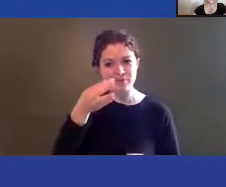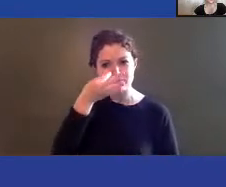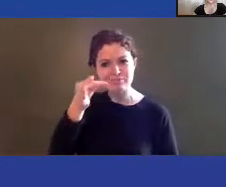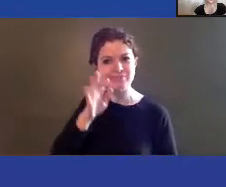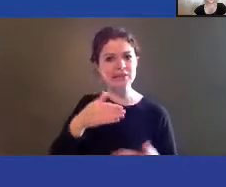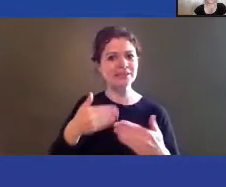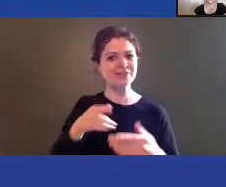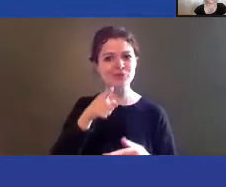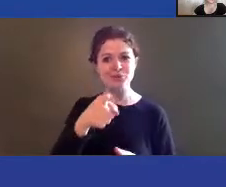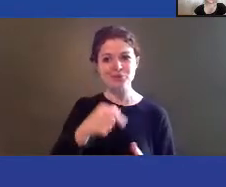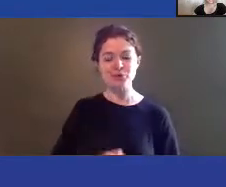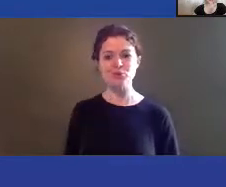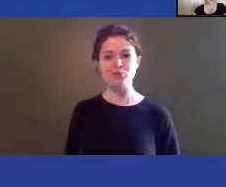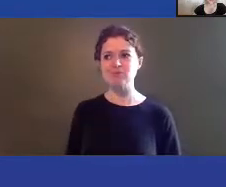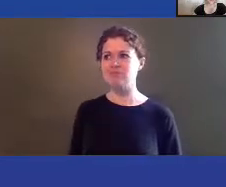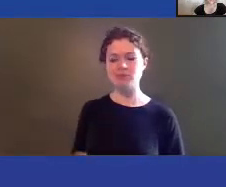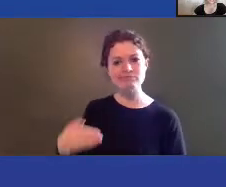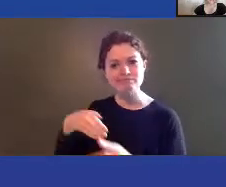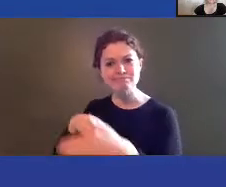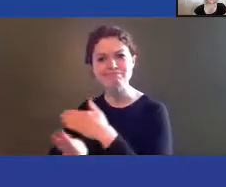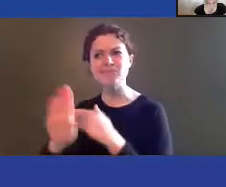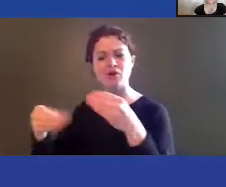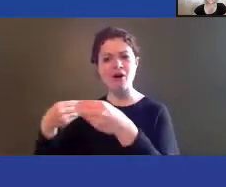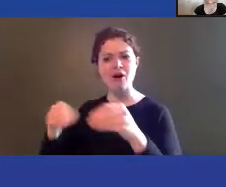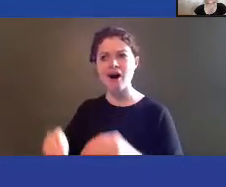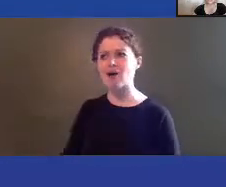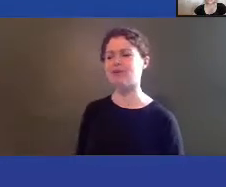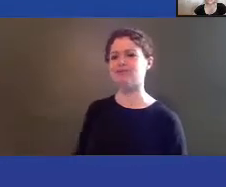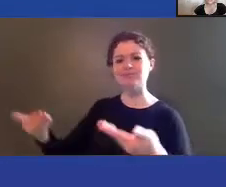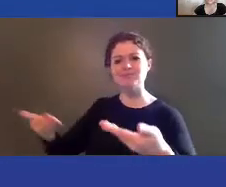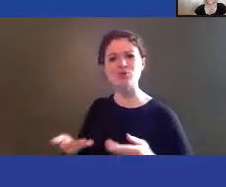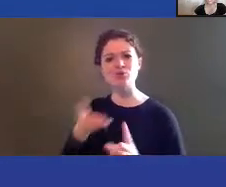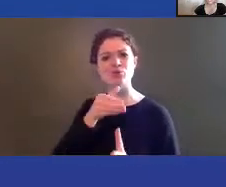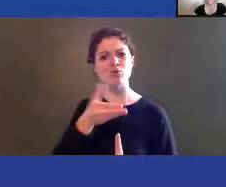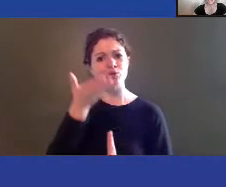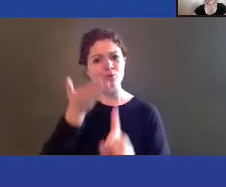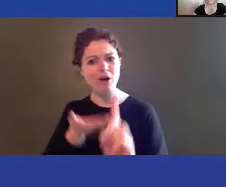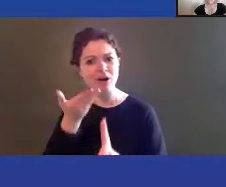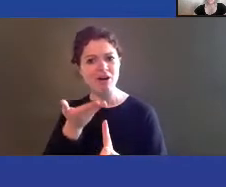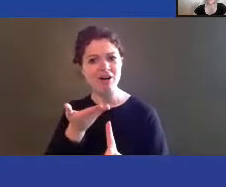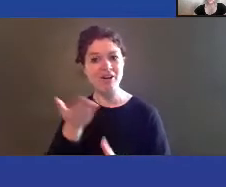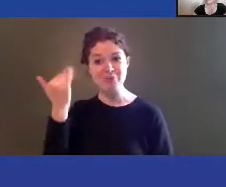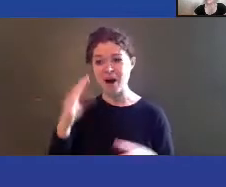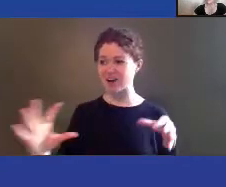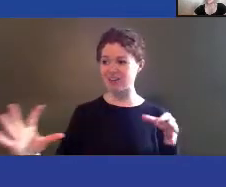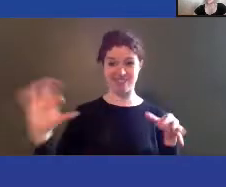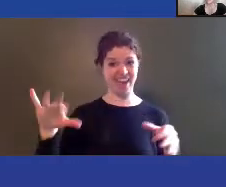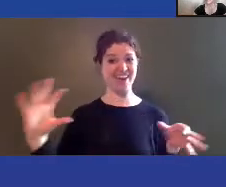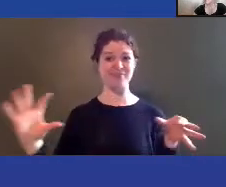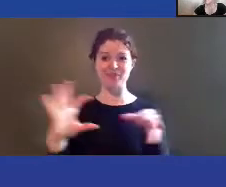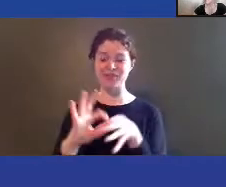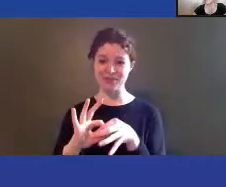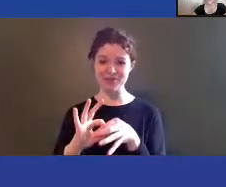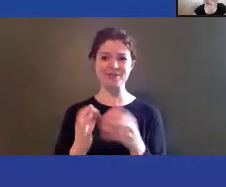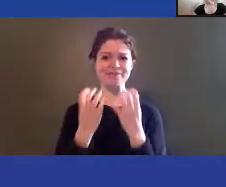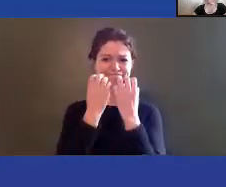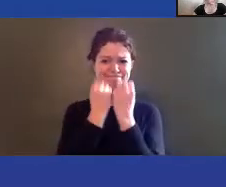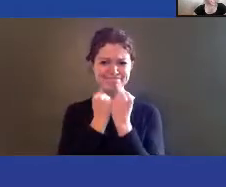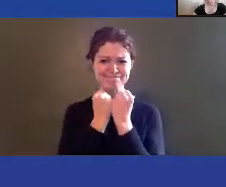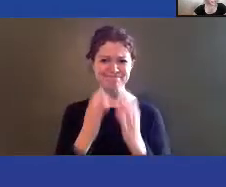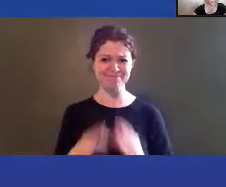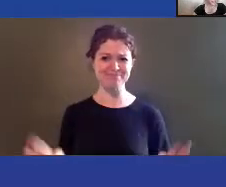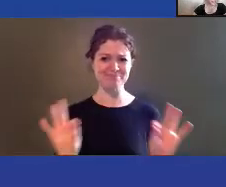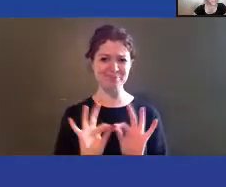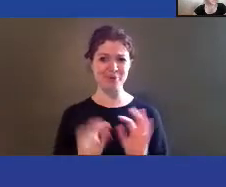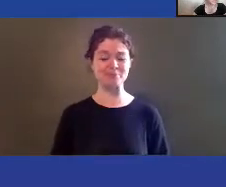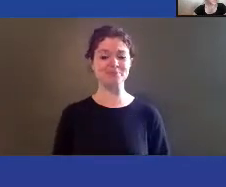work you do, and get to know them and their staff, because relationships really matter. And I believe